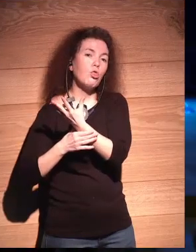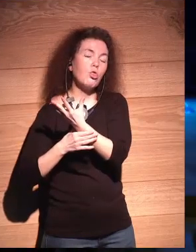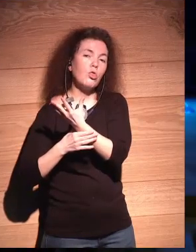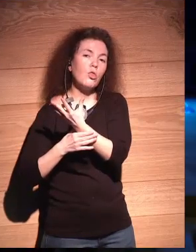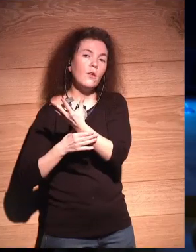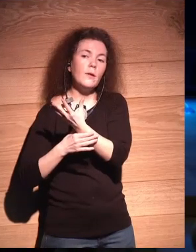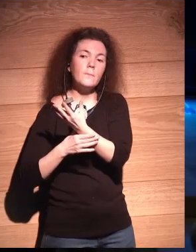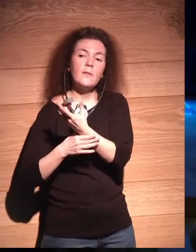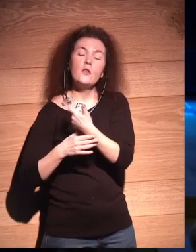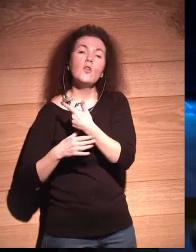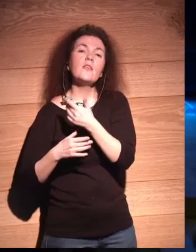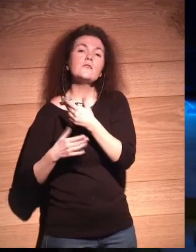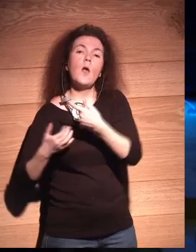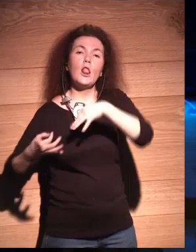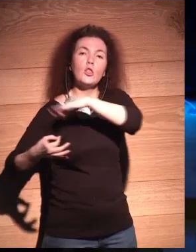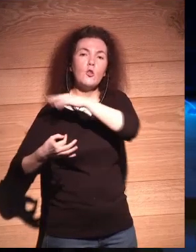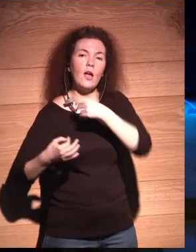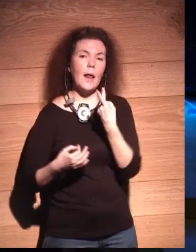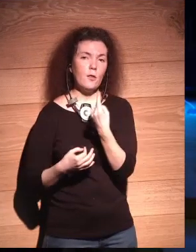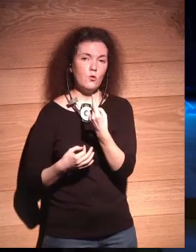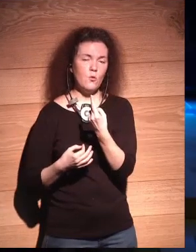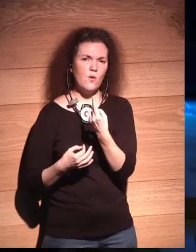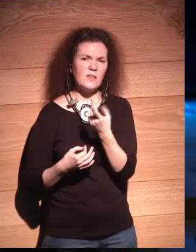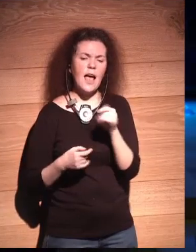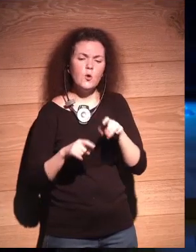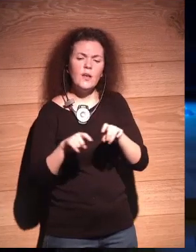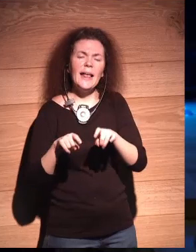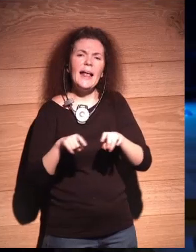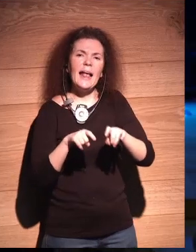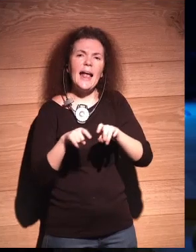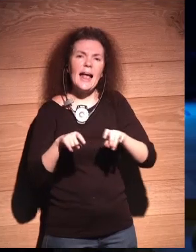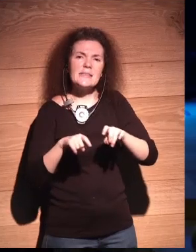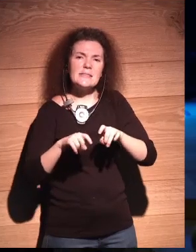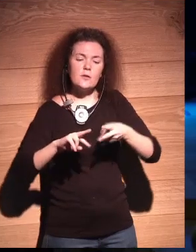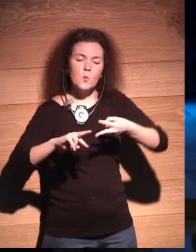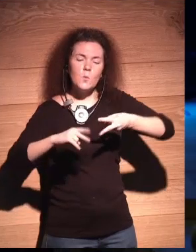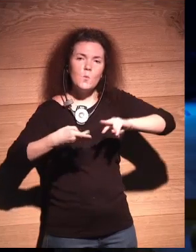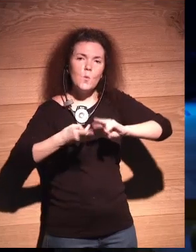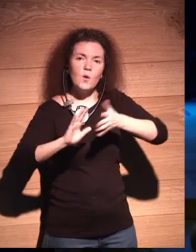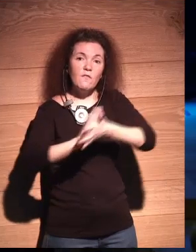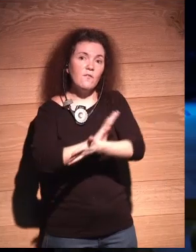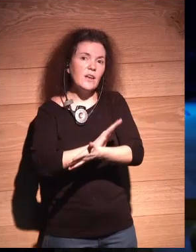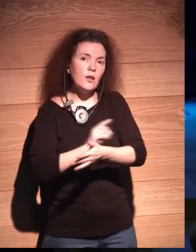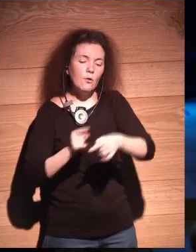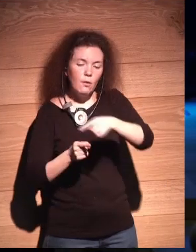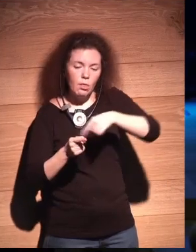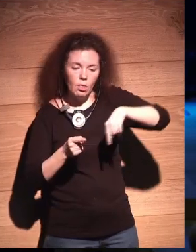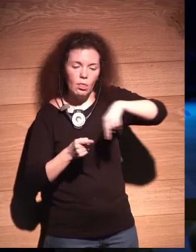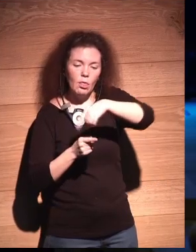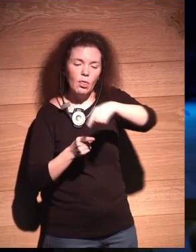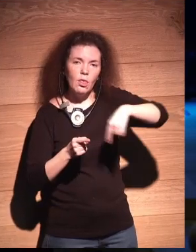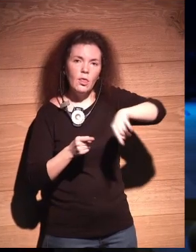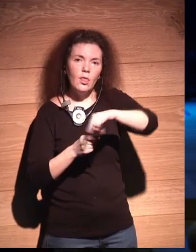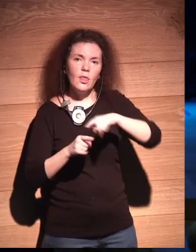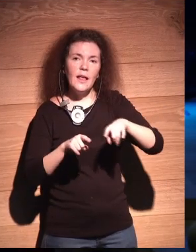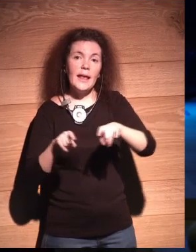so it was on an endless loop, and so when you have an endless loop, when is it over? So the timing